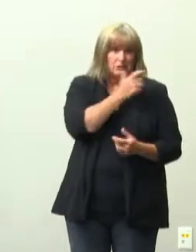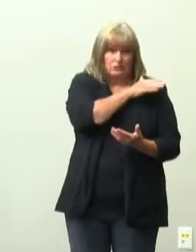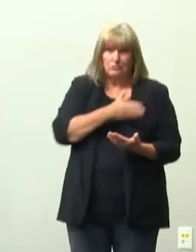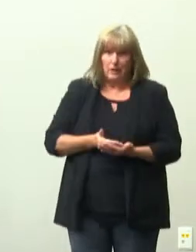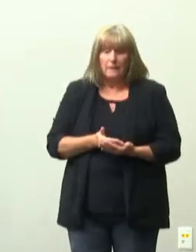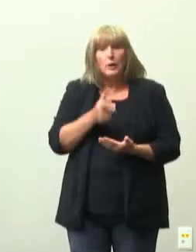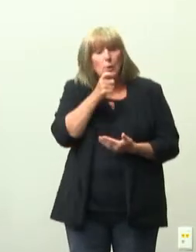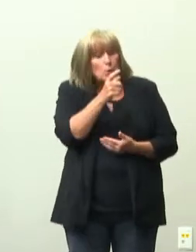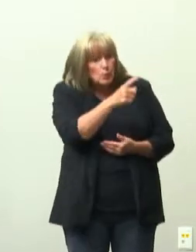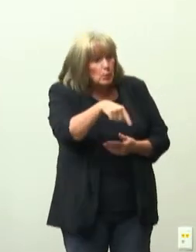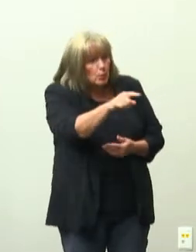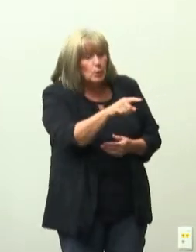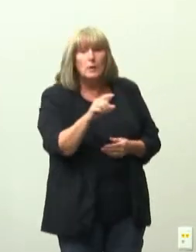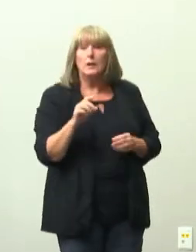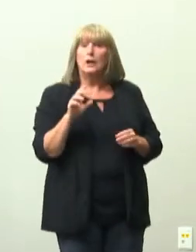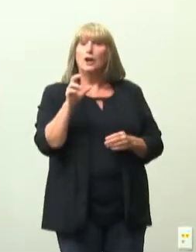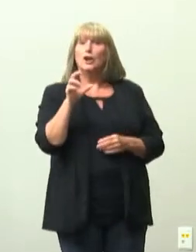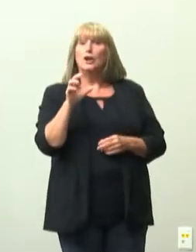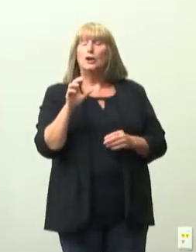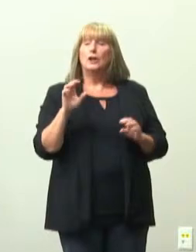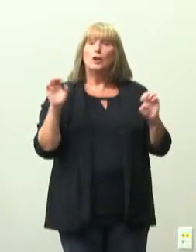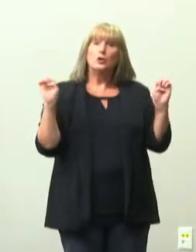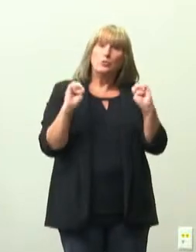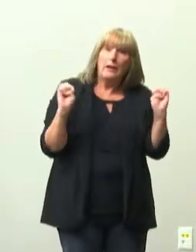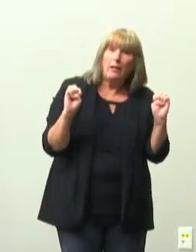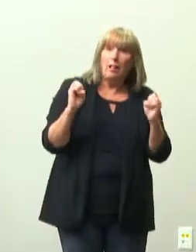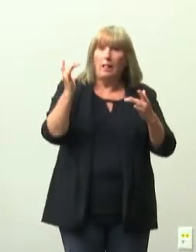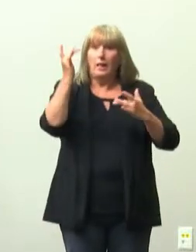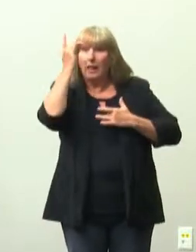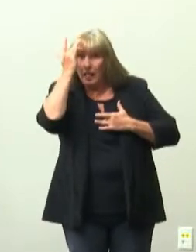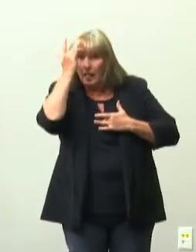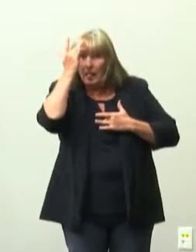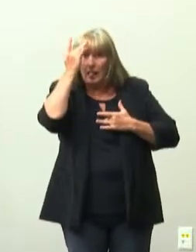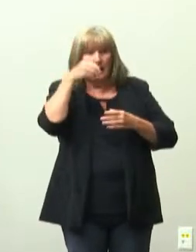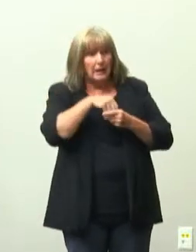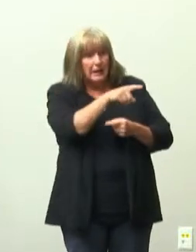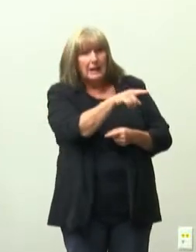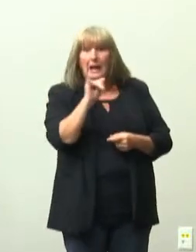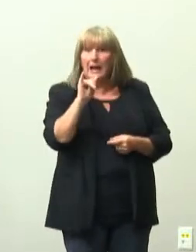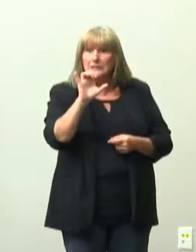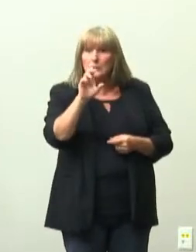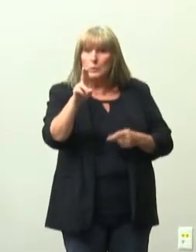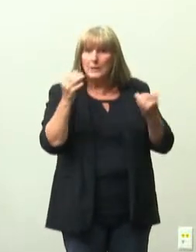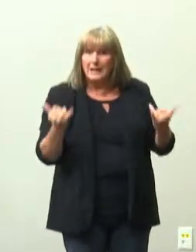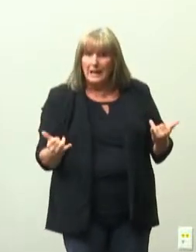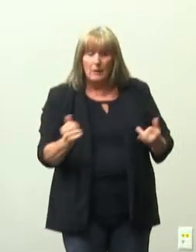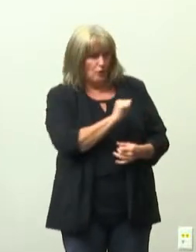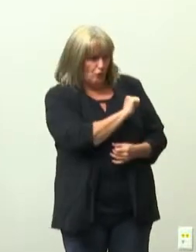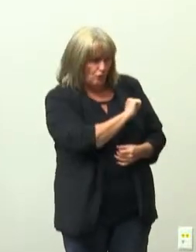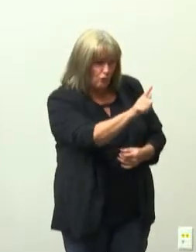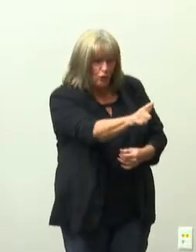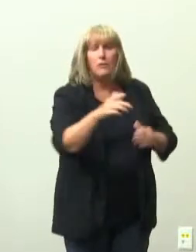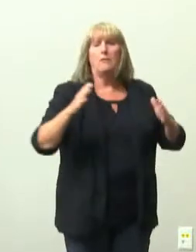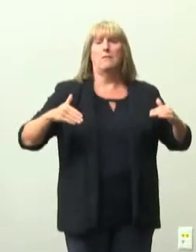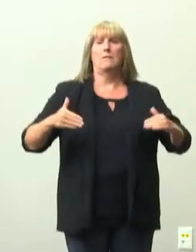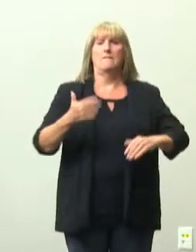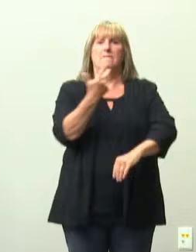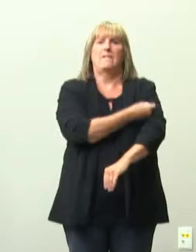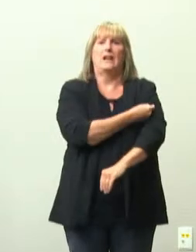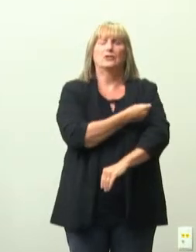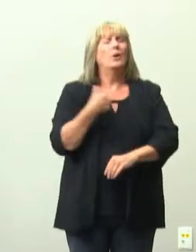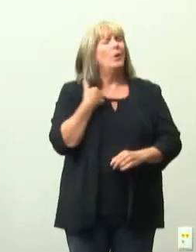patients that are critically ill in the ICU right now are unvaccinated. And it's disheartening for our entire team to see